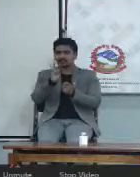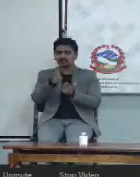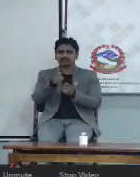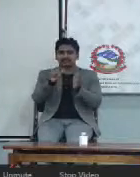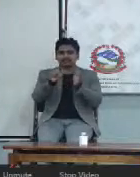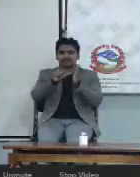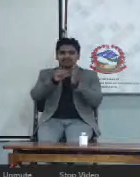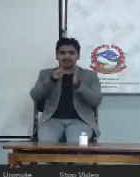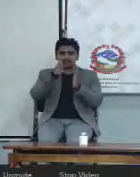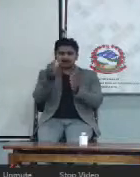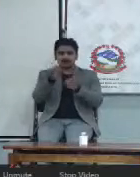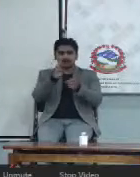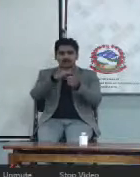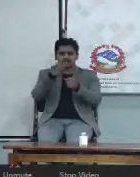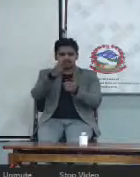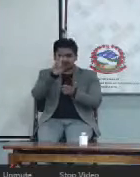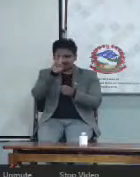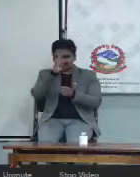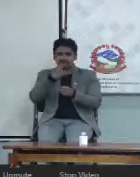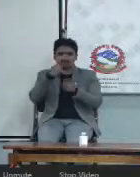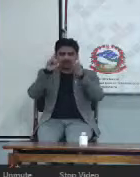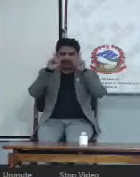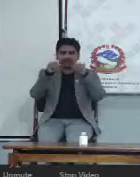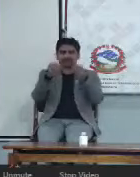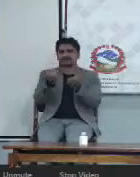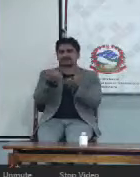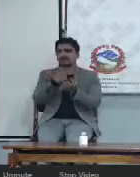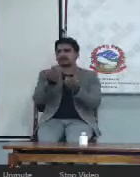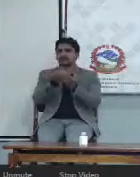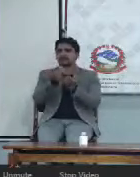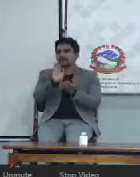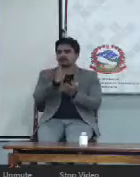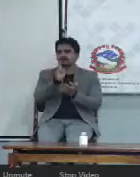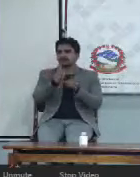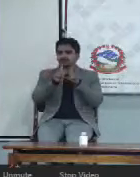Well, due to the COVID-19,